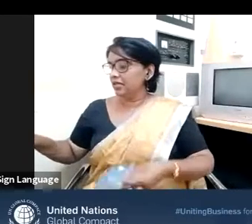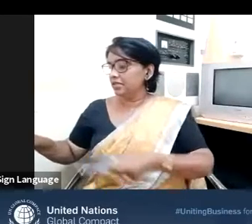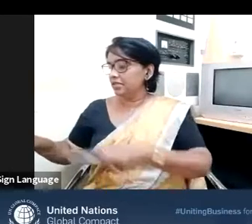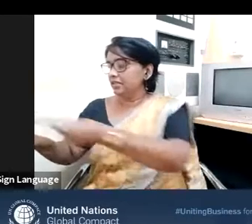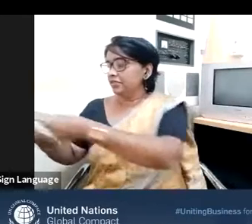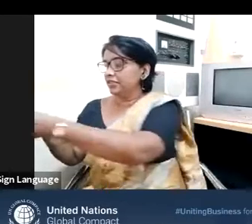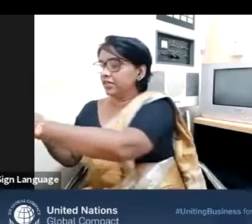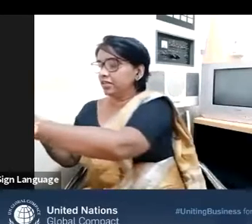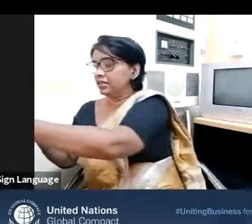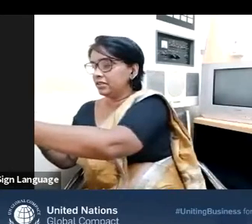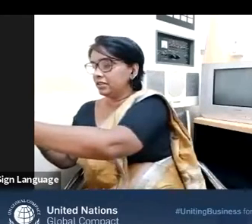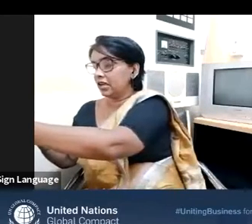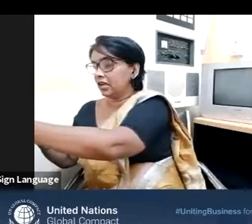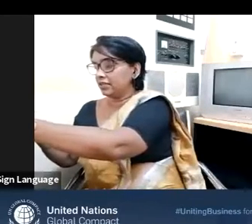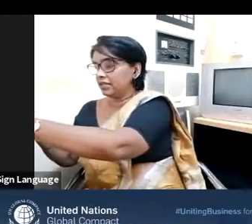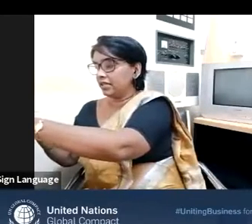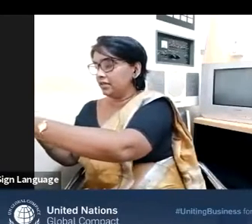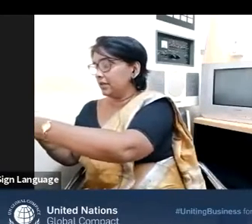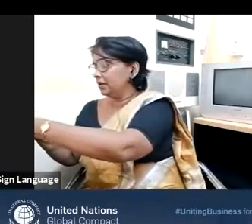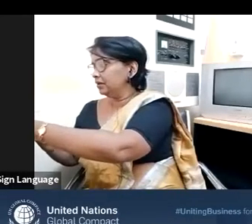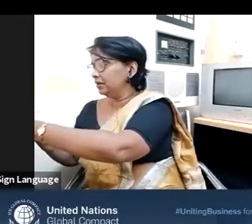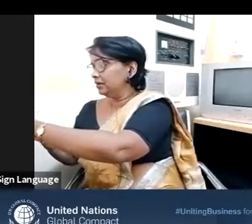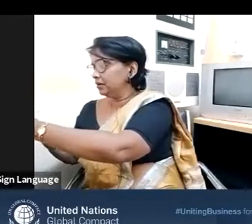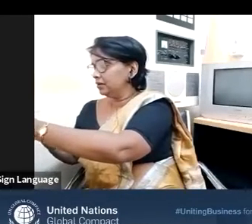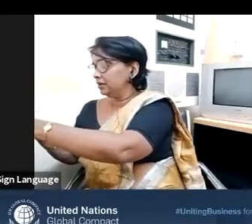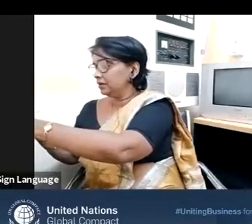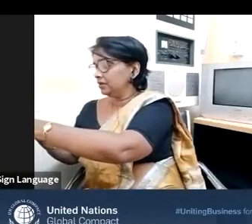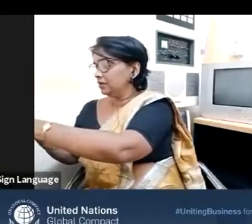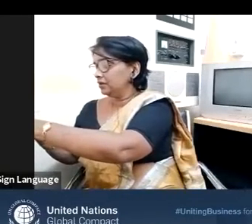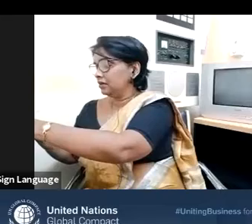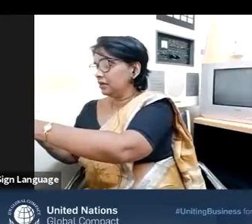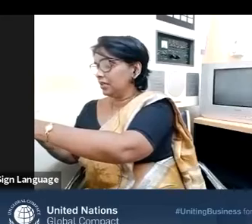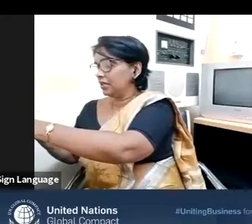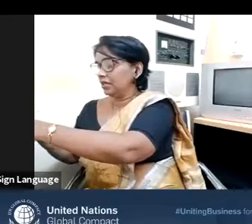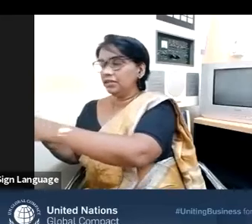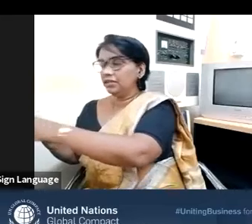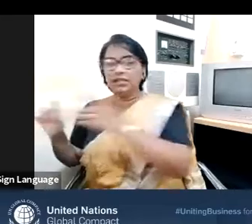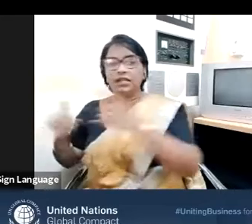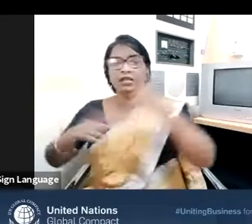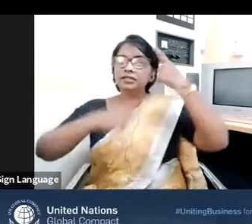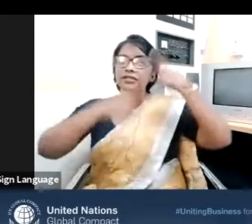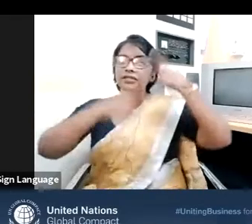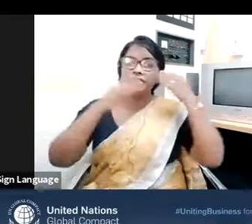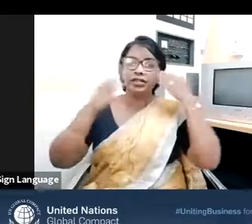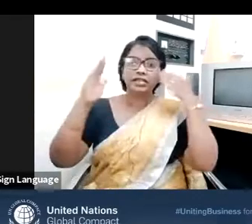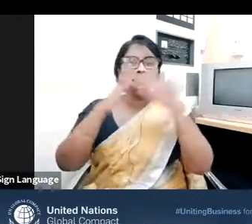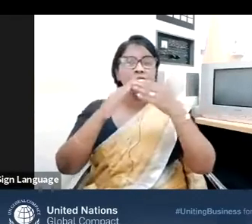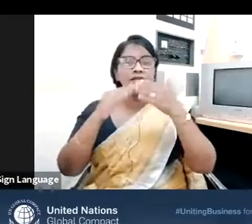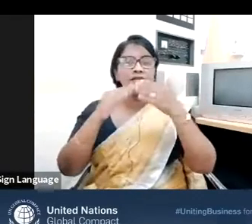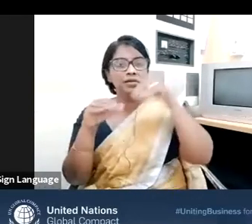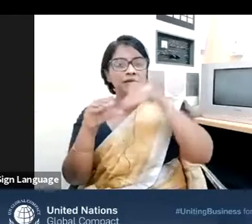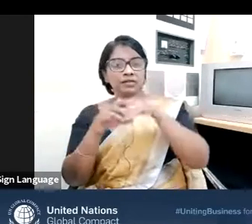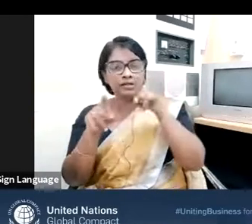100 gigawatts of solar, 60 gigawatts of wind, and 10 of biopower, and 5